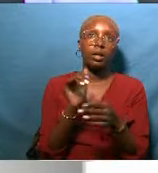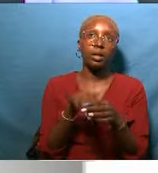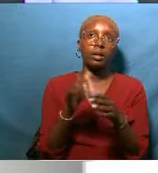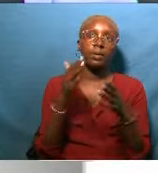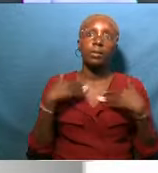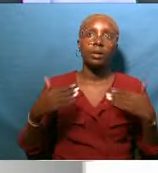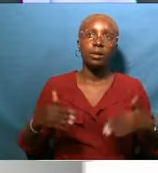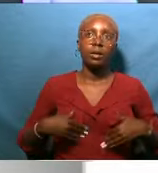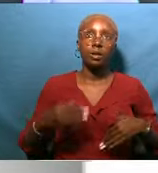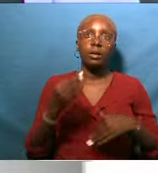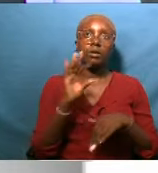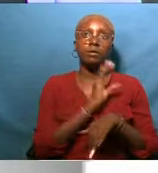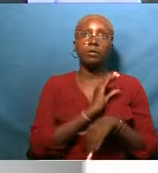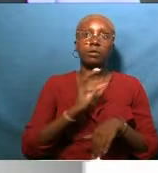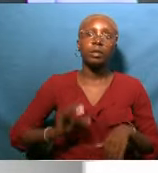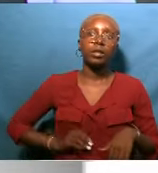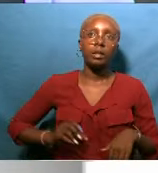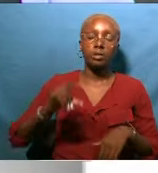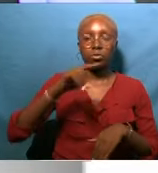body of Christ.